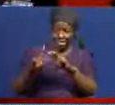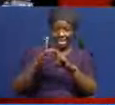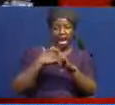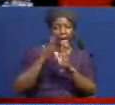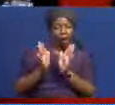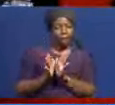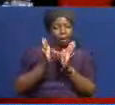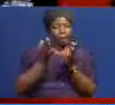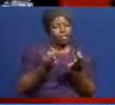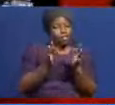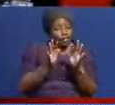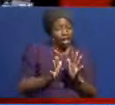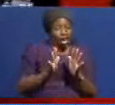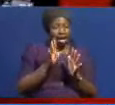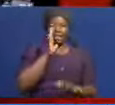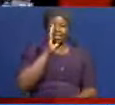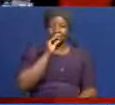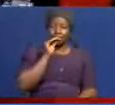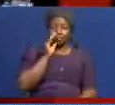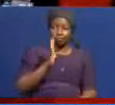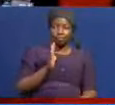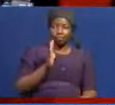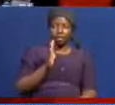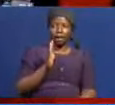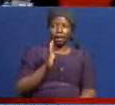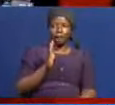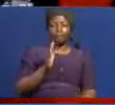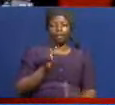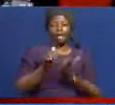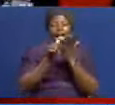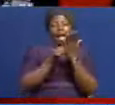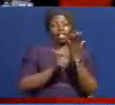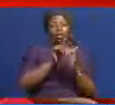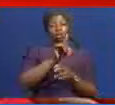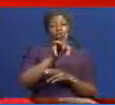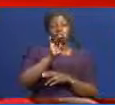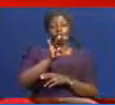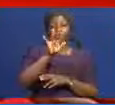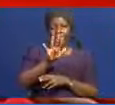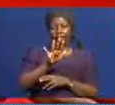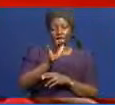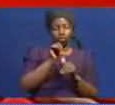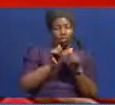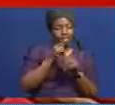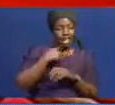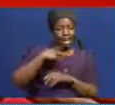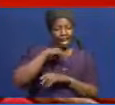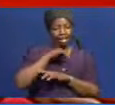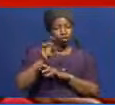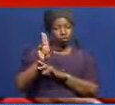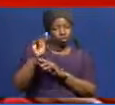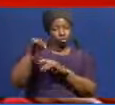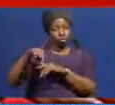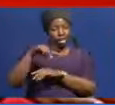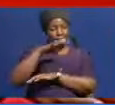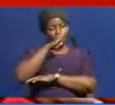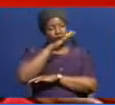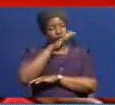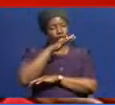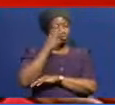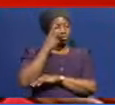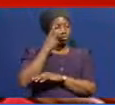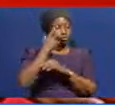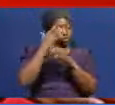public officers. And Mr. Speaker, Article 145 which we used this afternoon even to determine whether